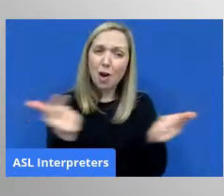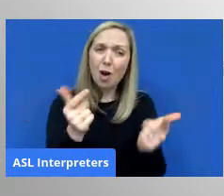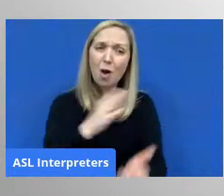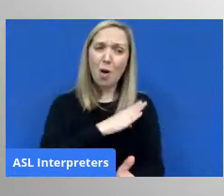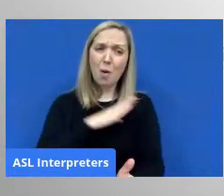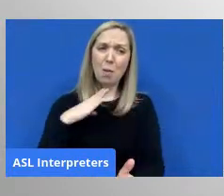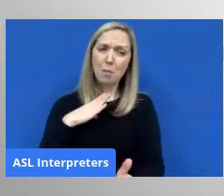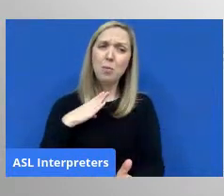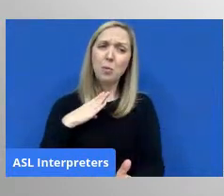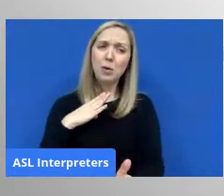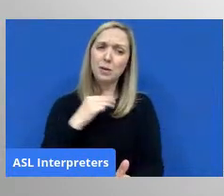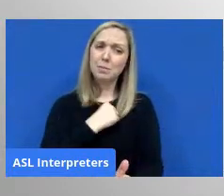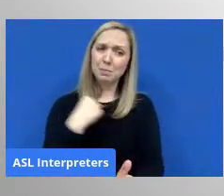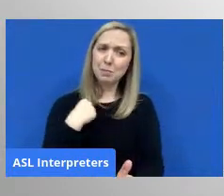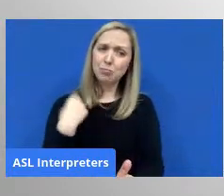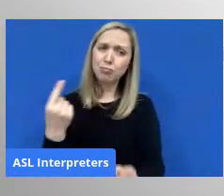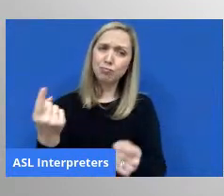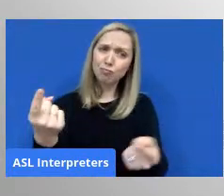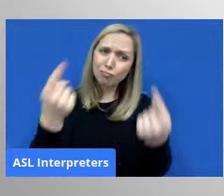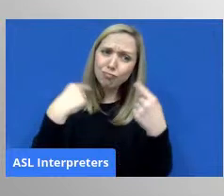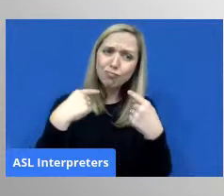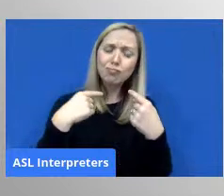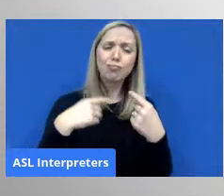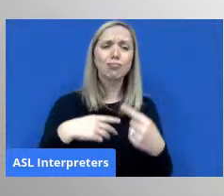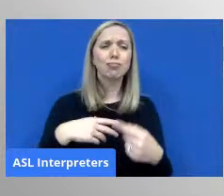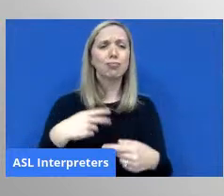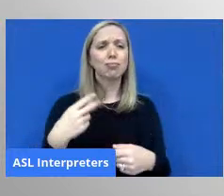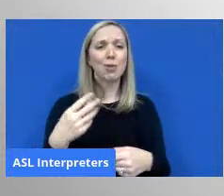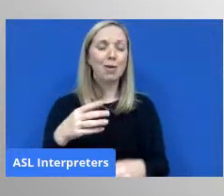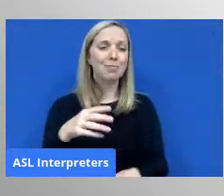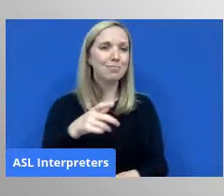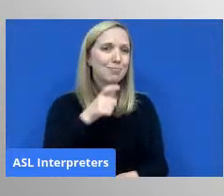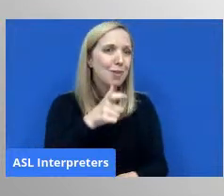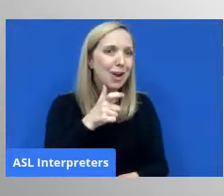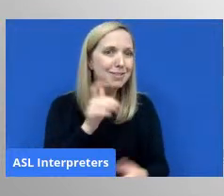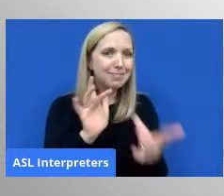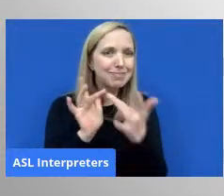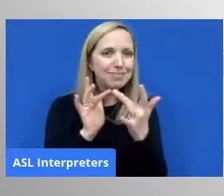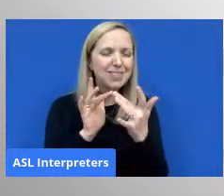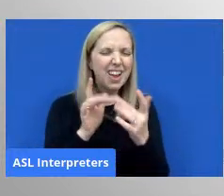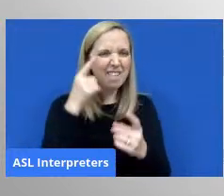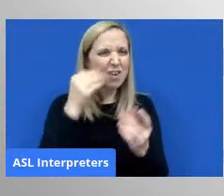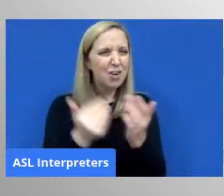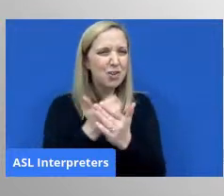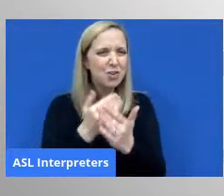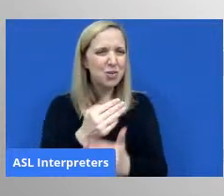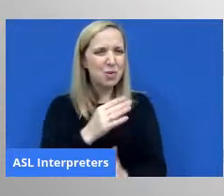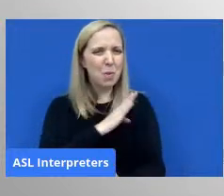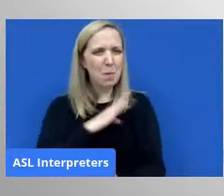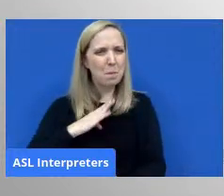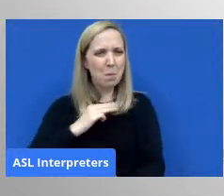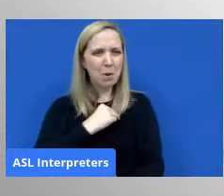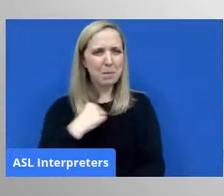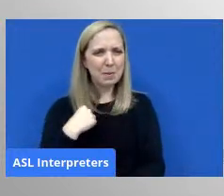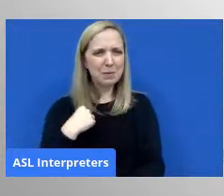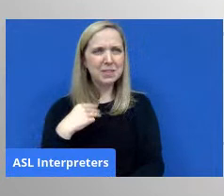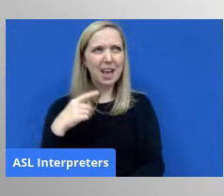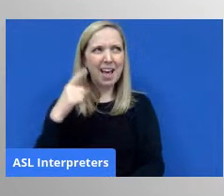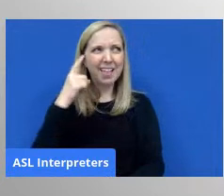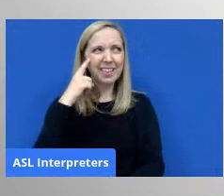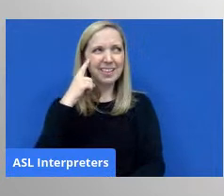board members, this is our 1, 2, 3, 4. I think this is our 4th